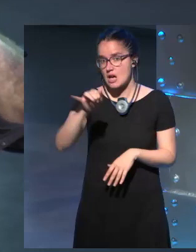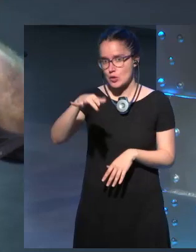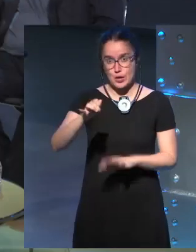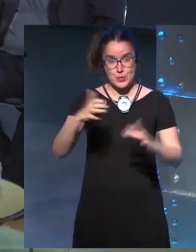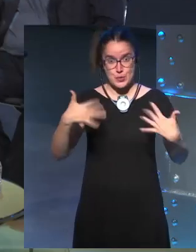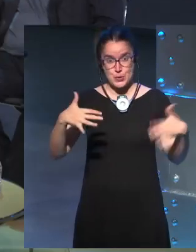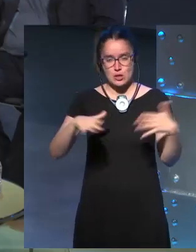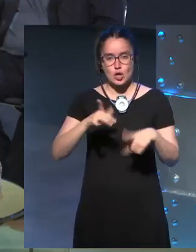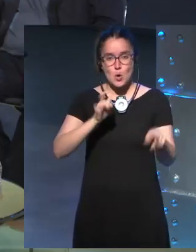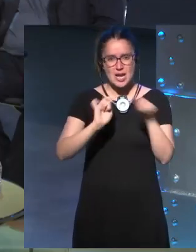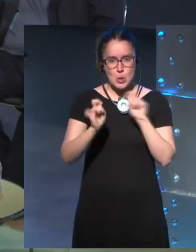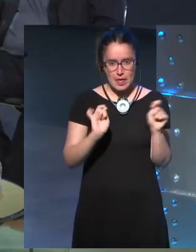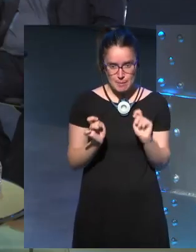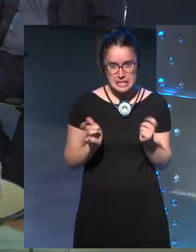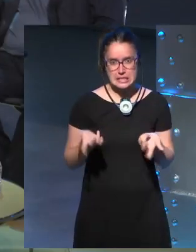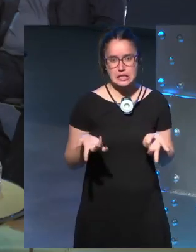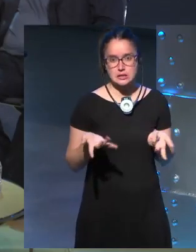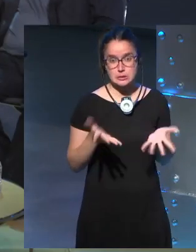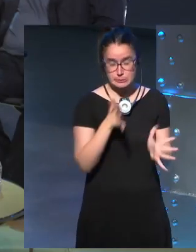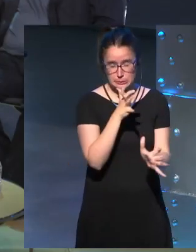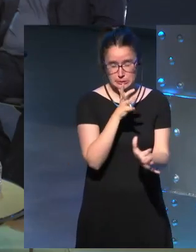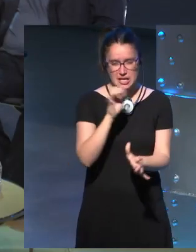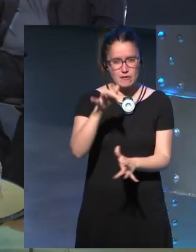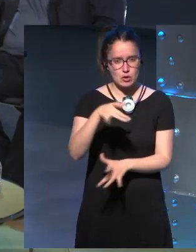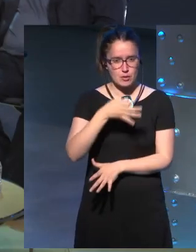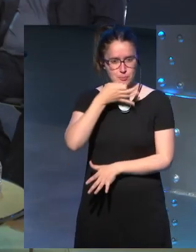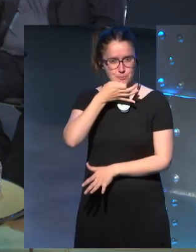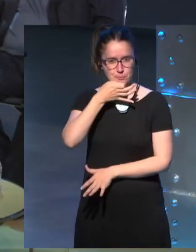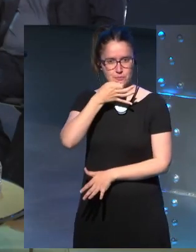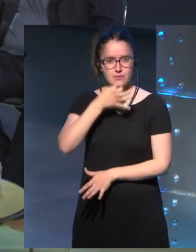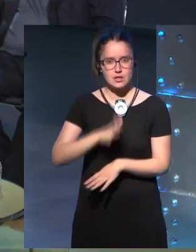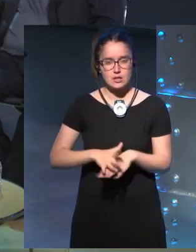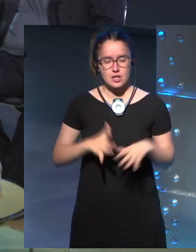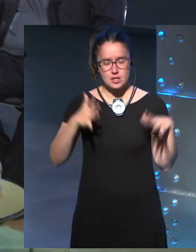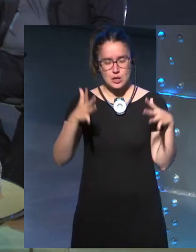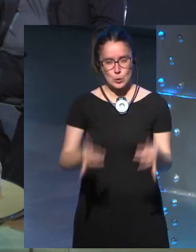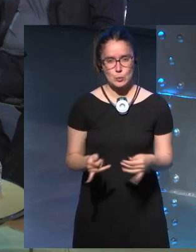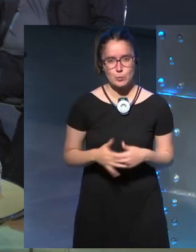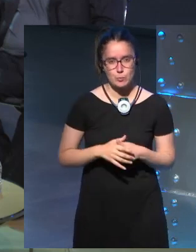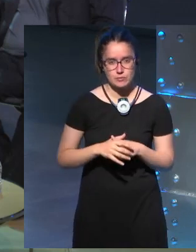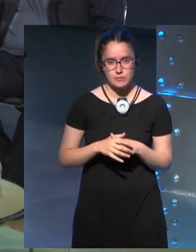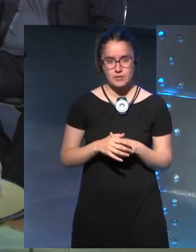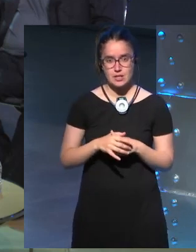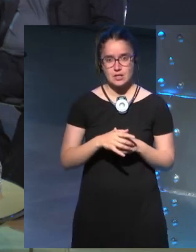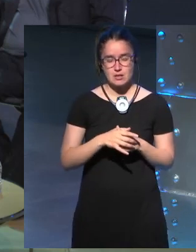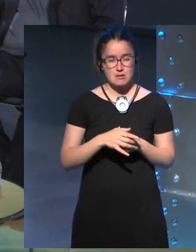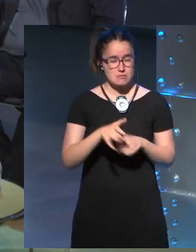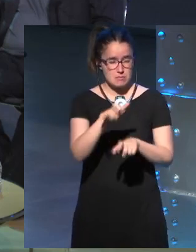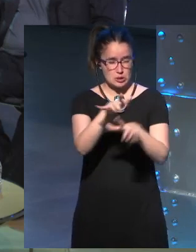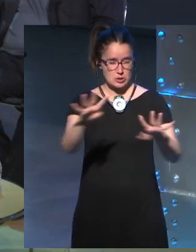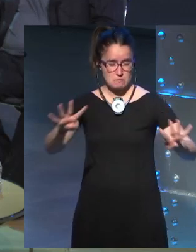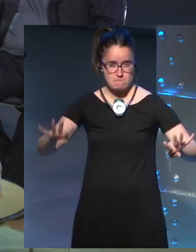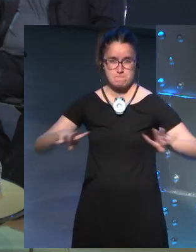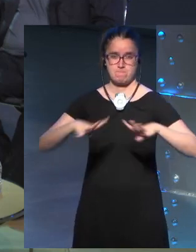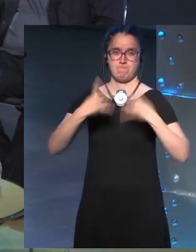conference. Cantona's going to speak. He comes in, hundreds of people, and